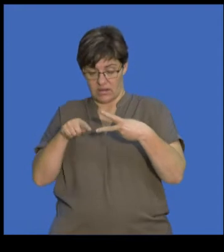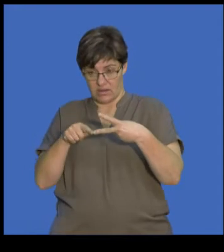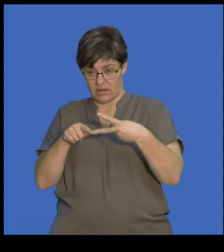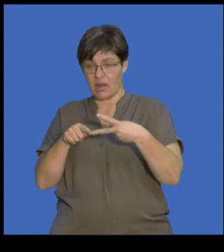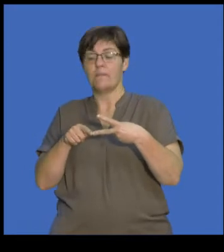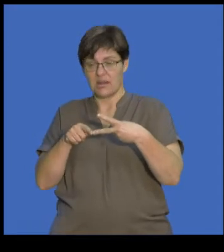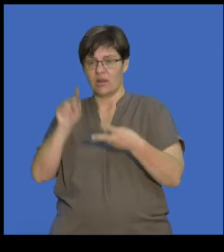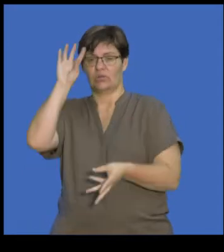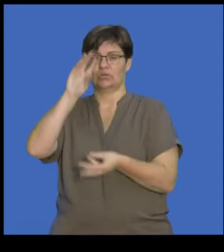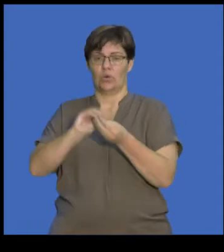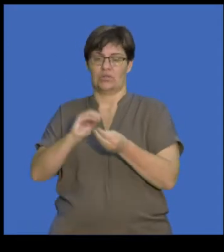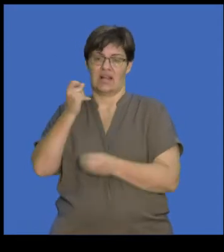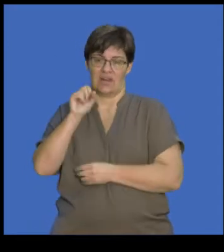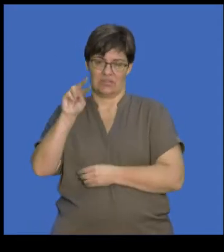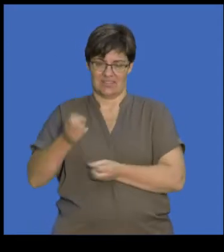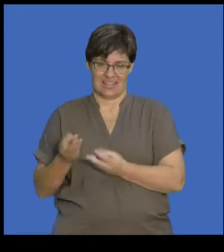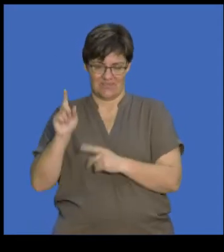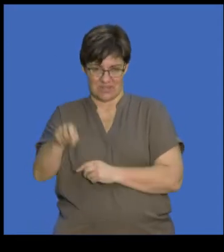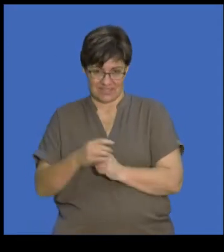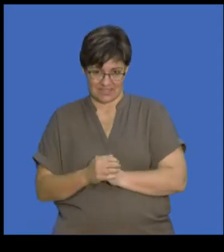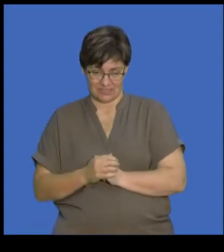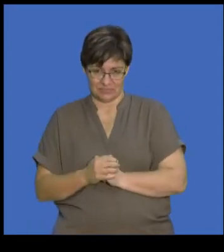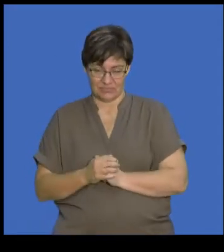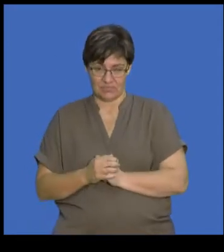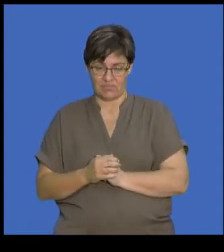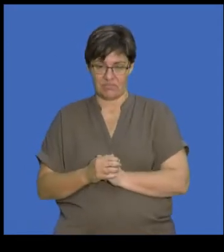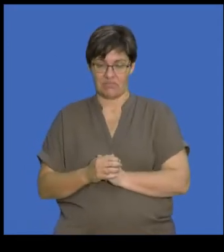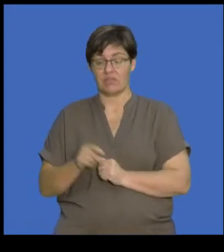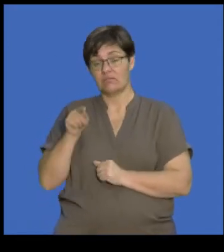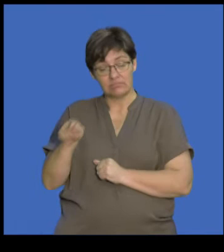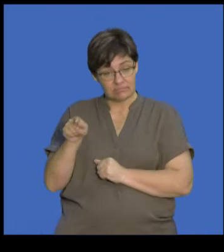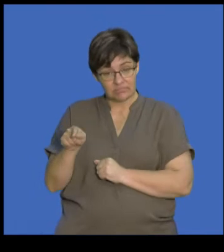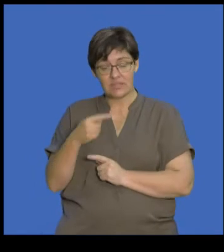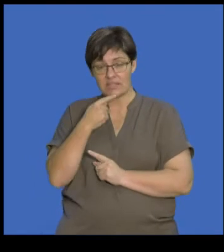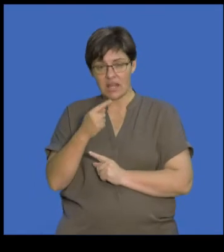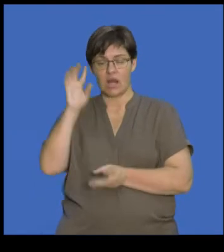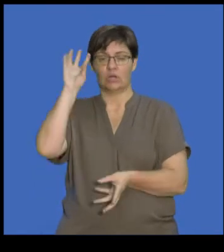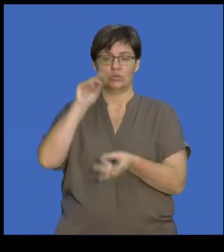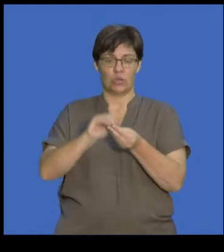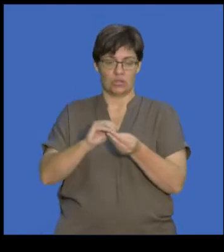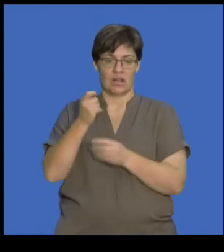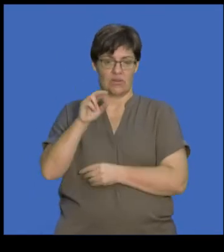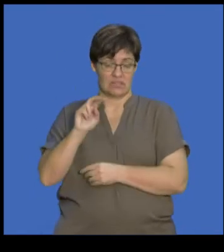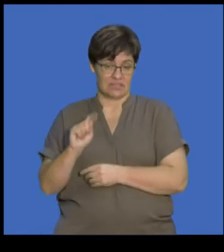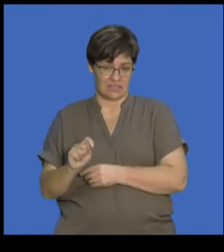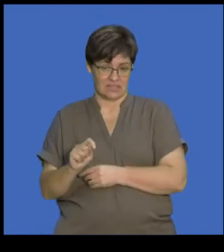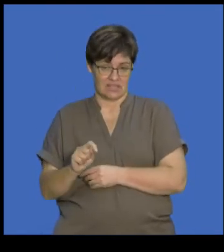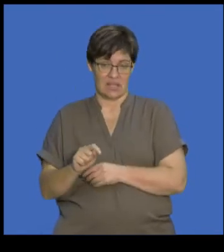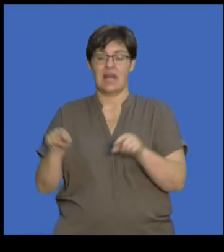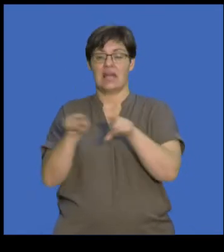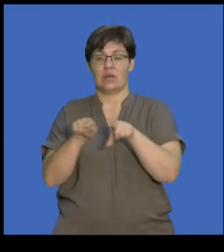give us the total current. So in other words, in a series, we are saying that the total current is equals to current